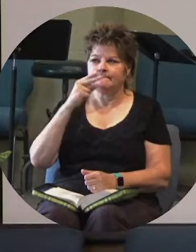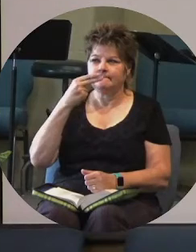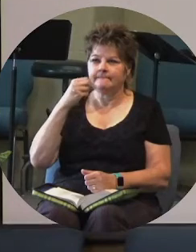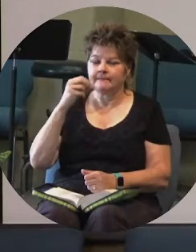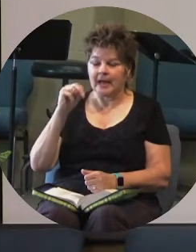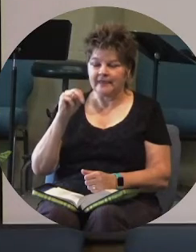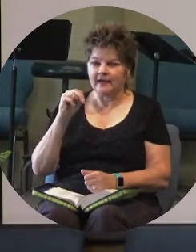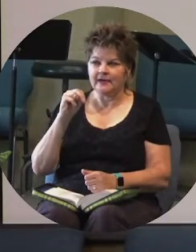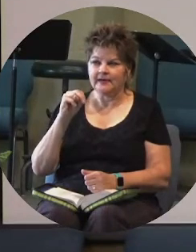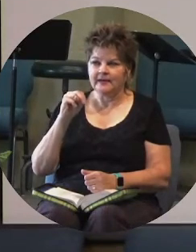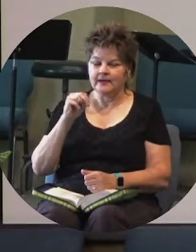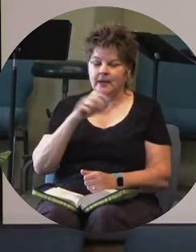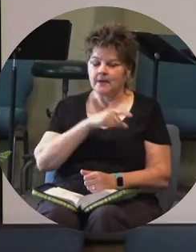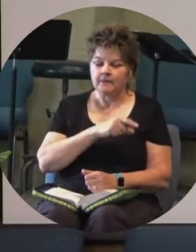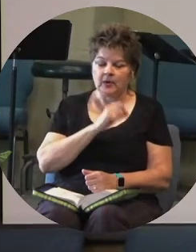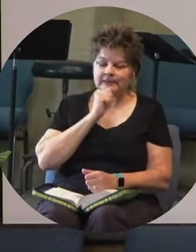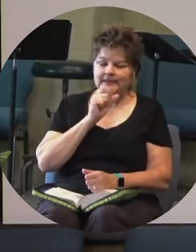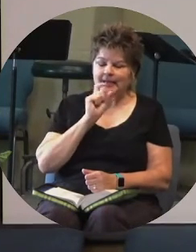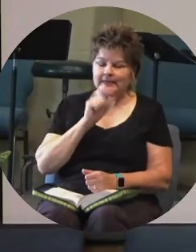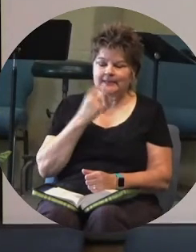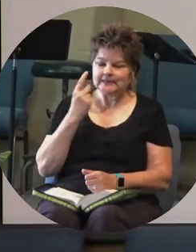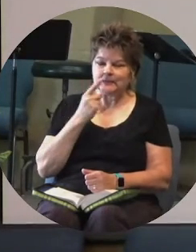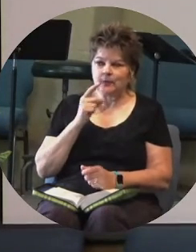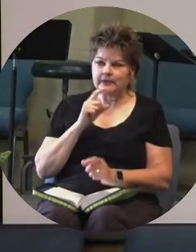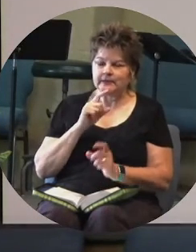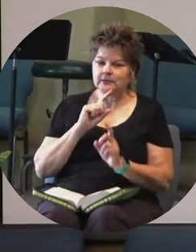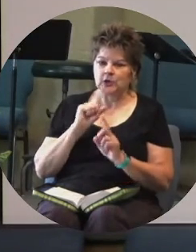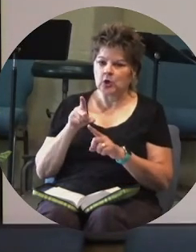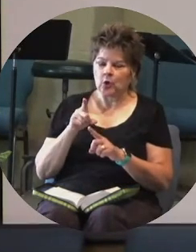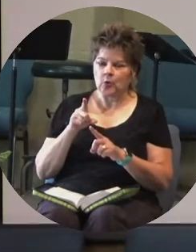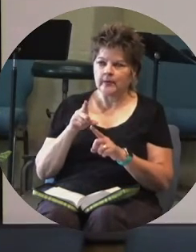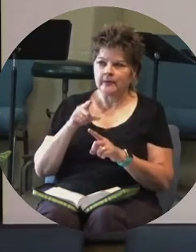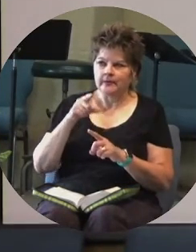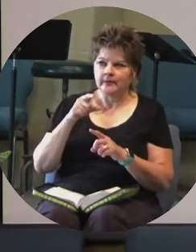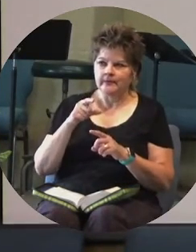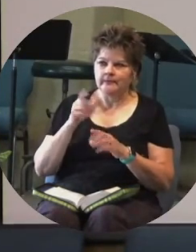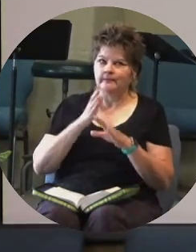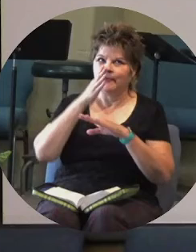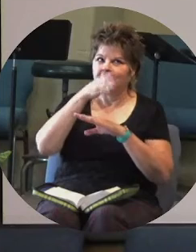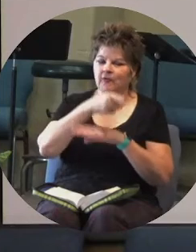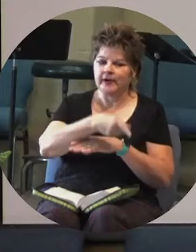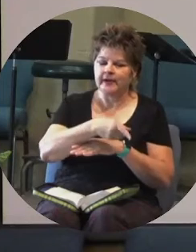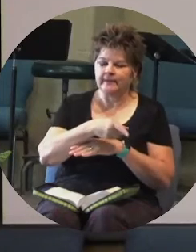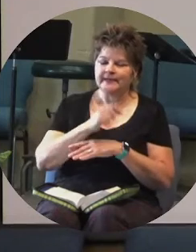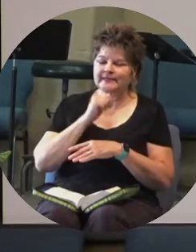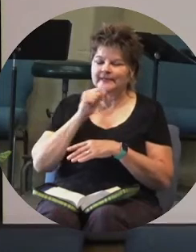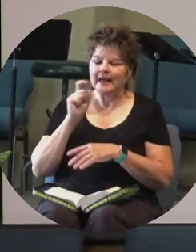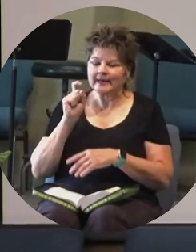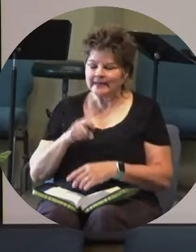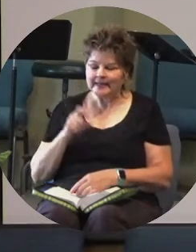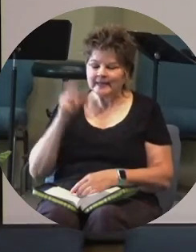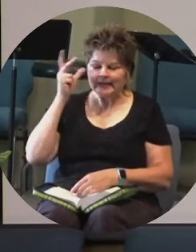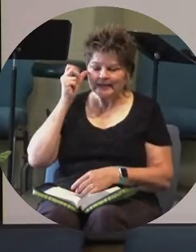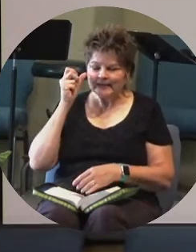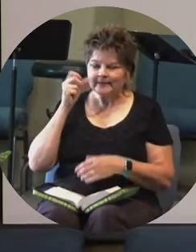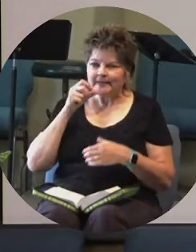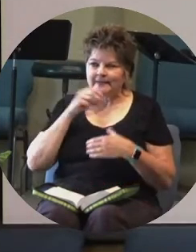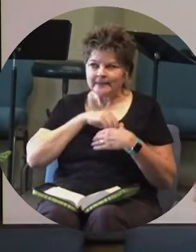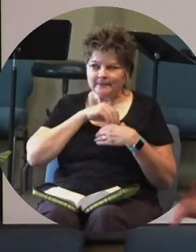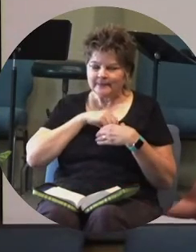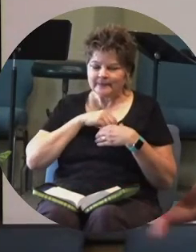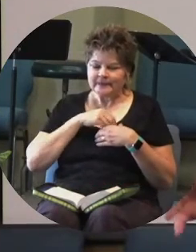Paul didn't need someone to go for him. Paul didn't need a demon-possessed girl to go before